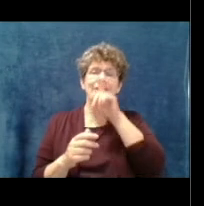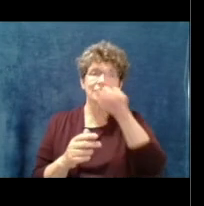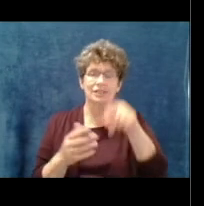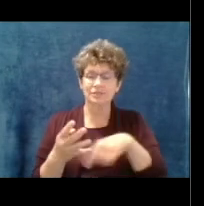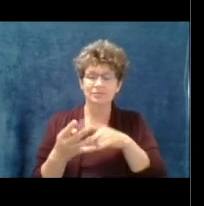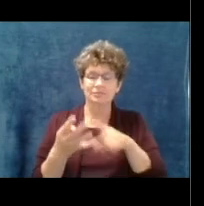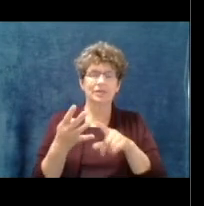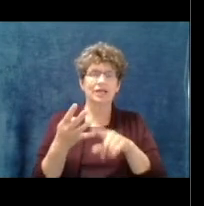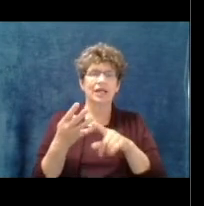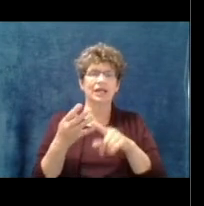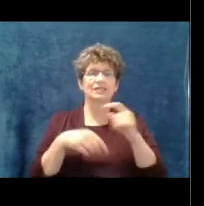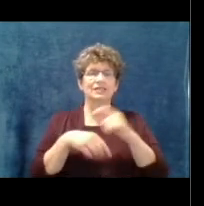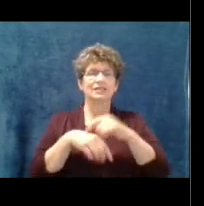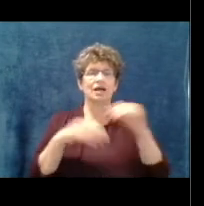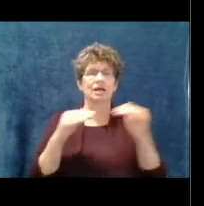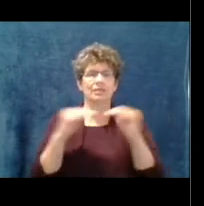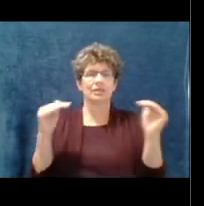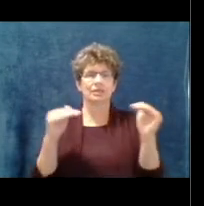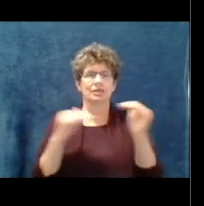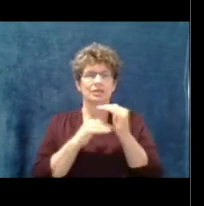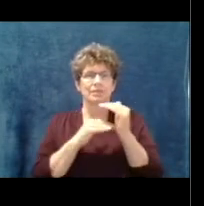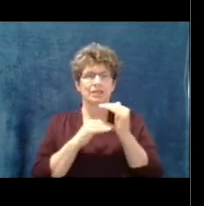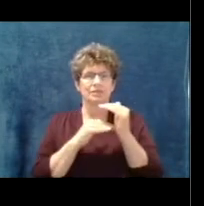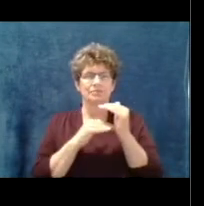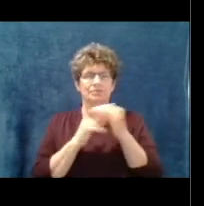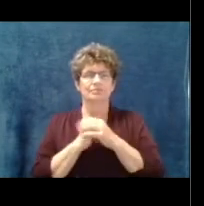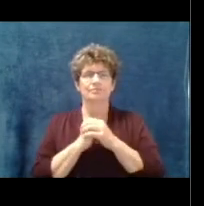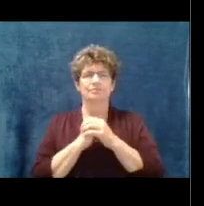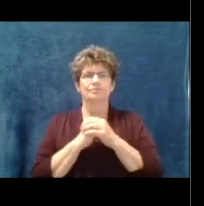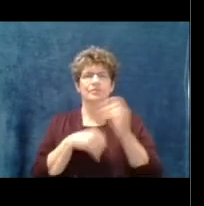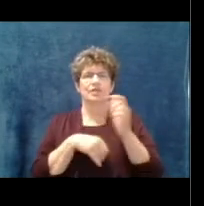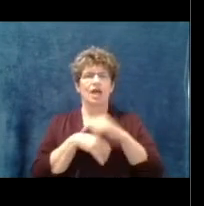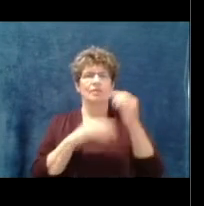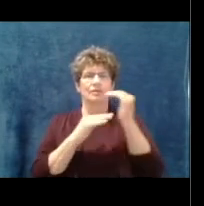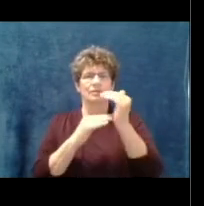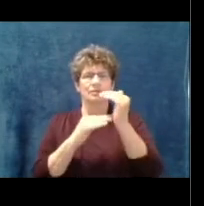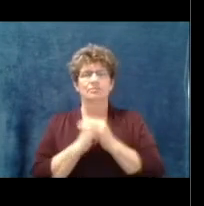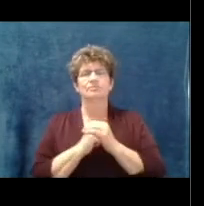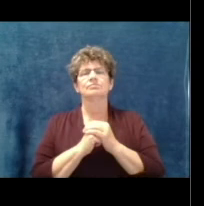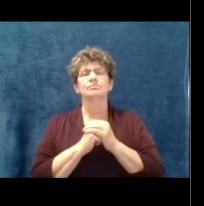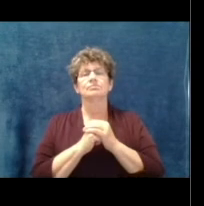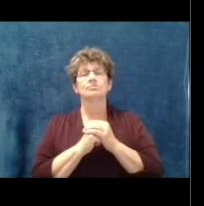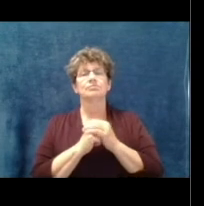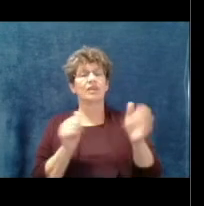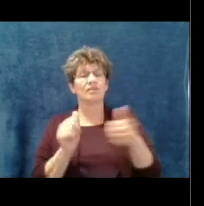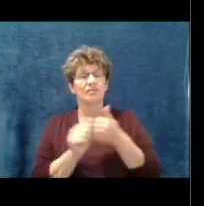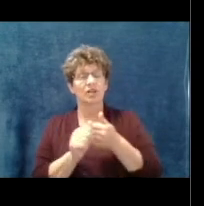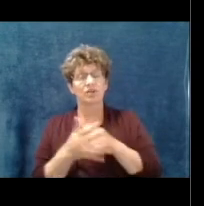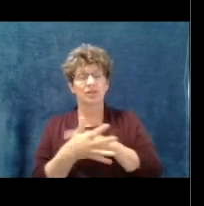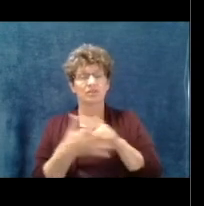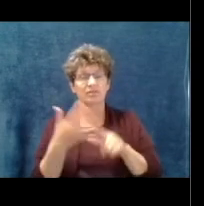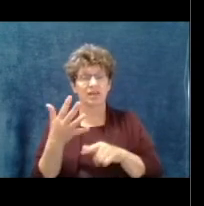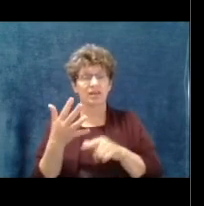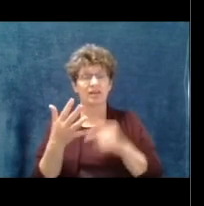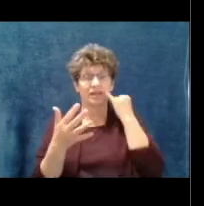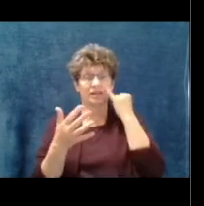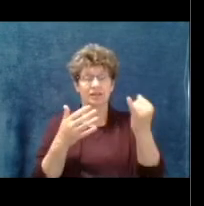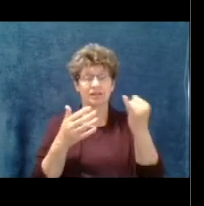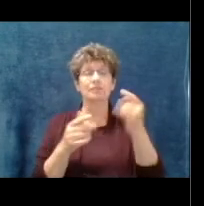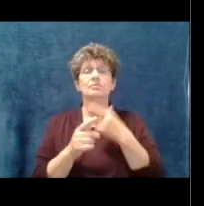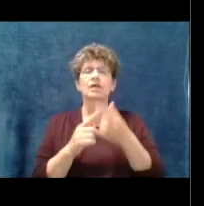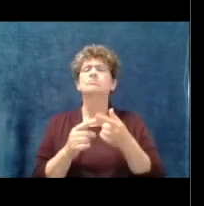limited. And if you think about it, following these kinds of 5 ideas can make a goal a lot more likely to